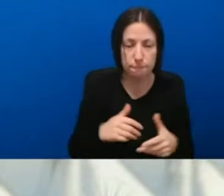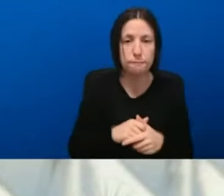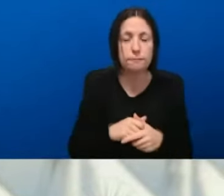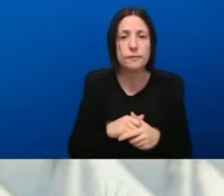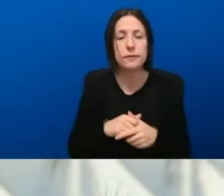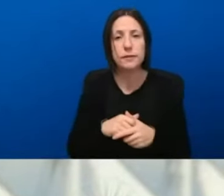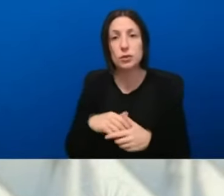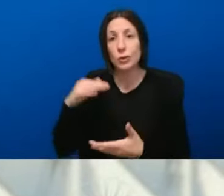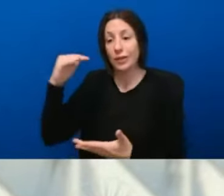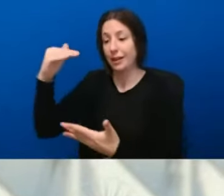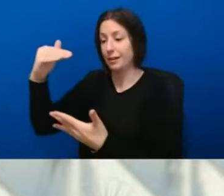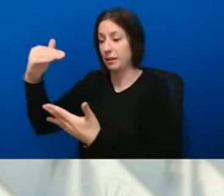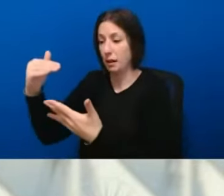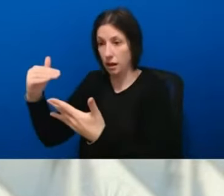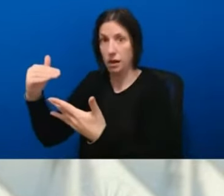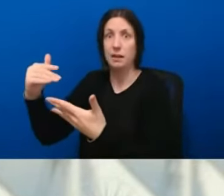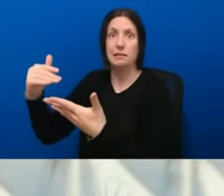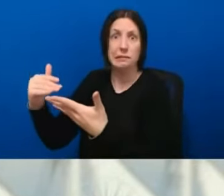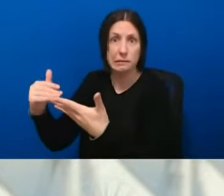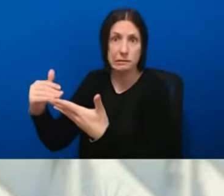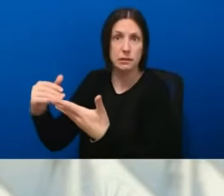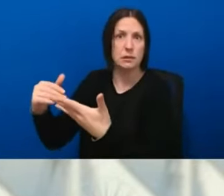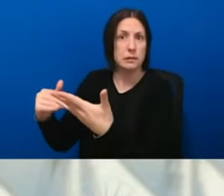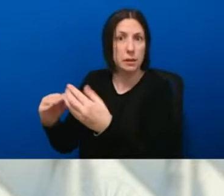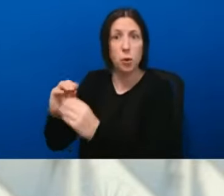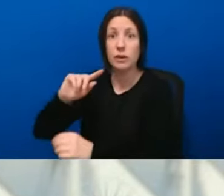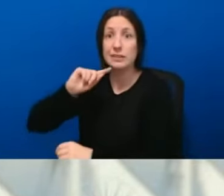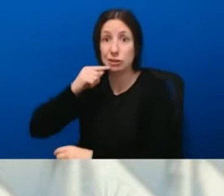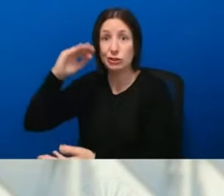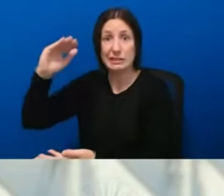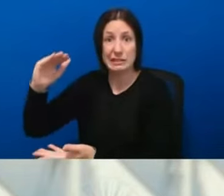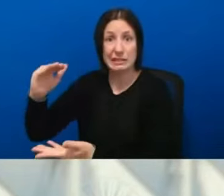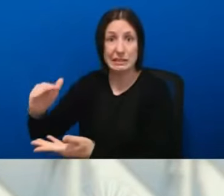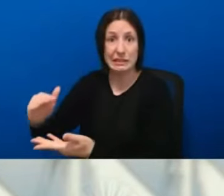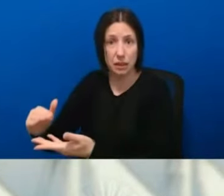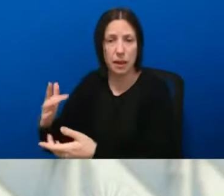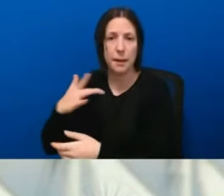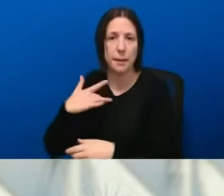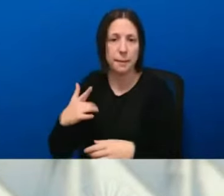a ladder of engagement that takes place. And so